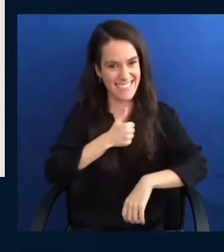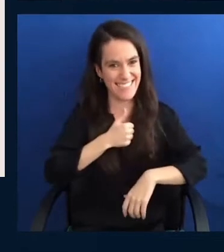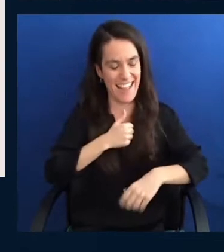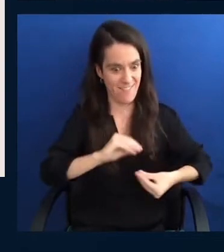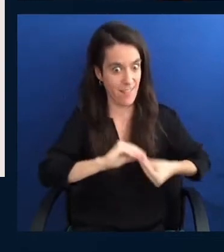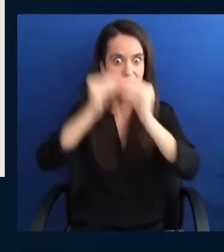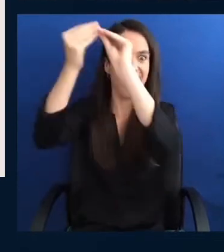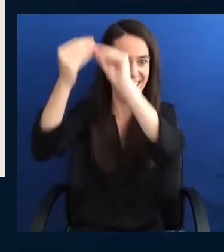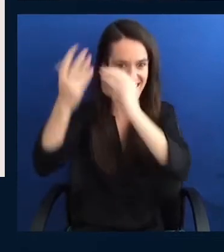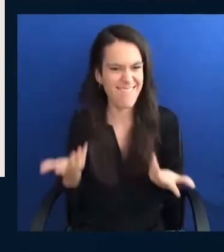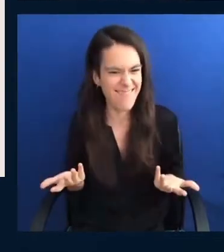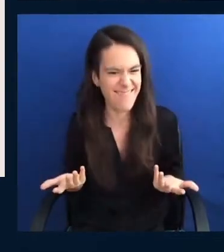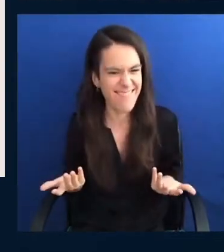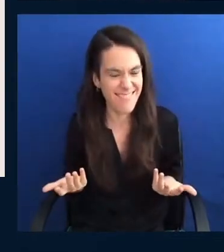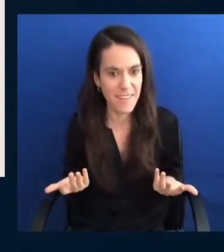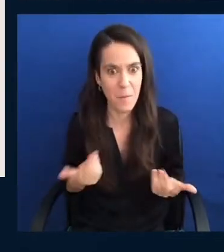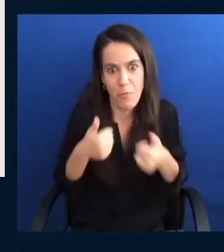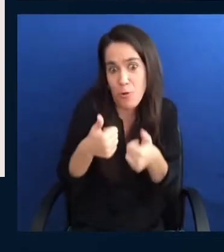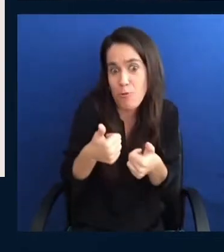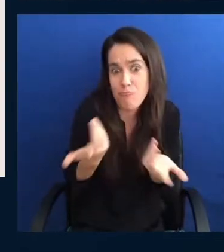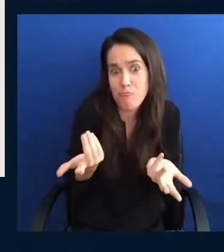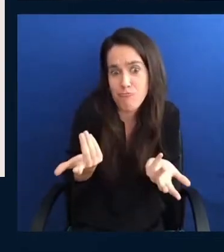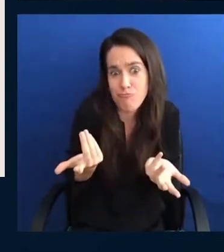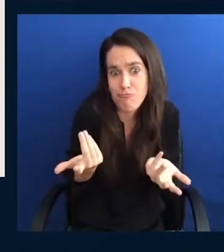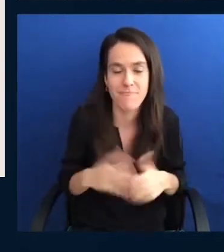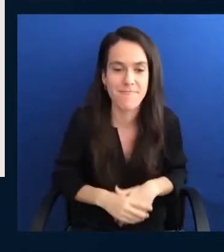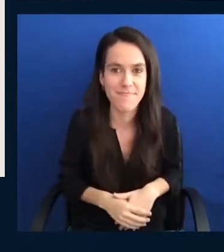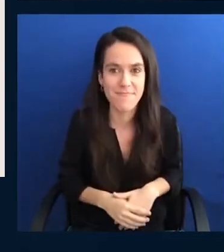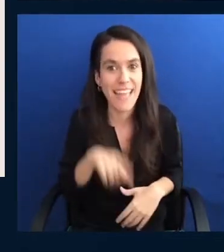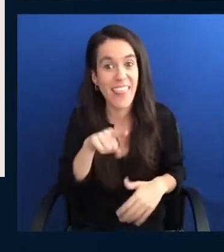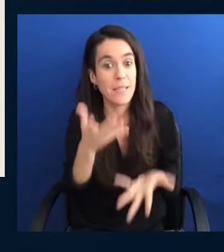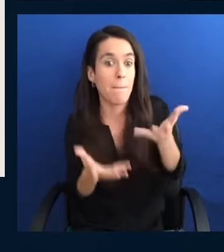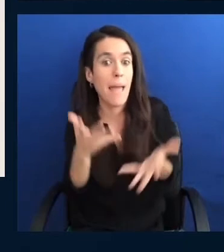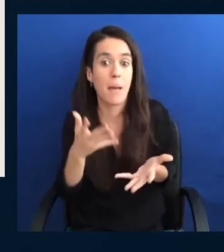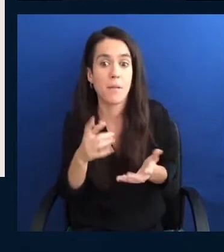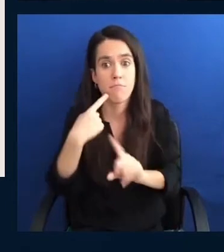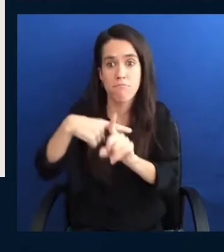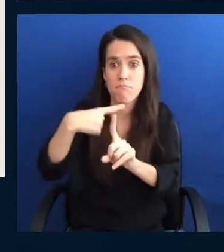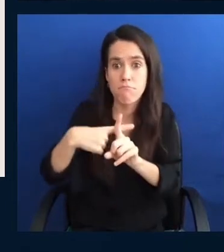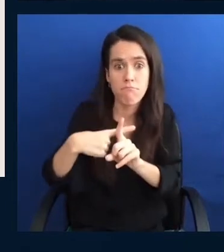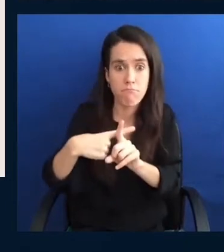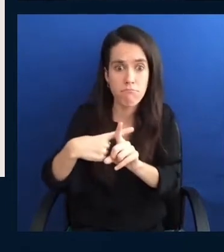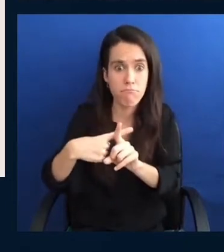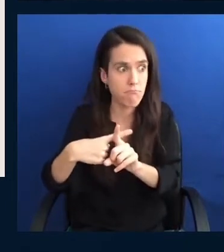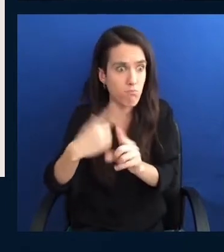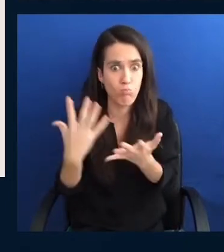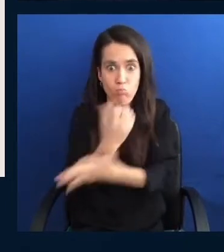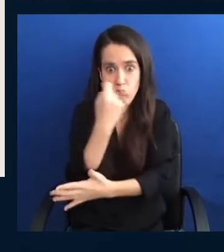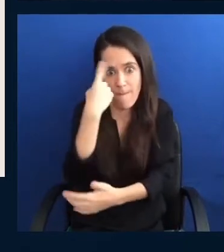Scout club or the cycling team or whatever, this might be a very valid and valuable approach